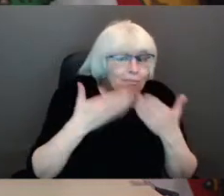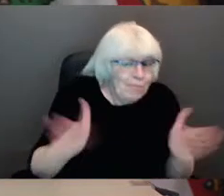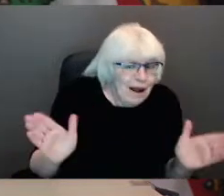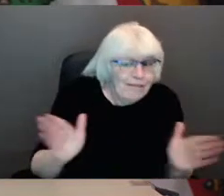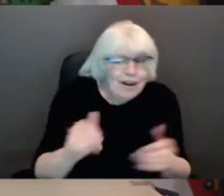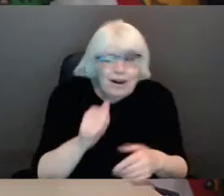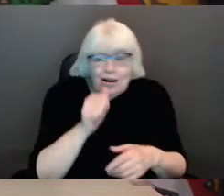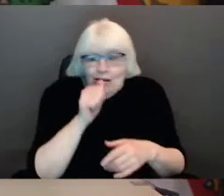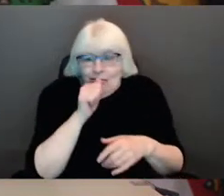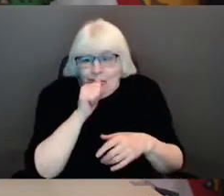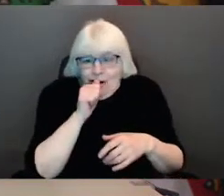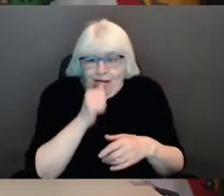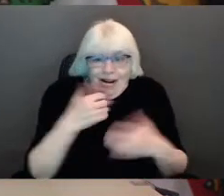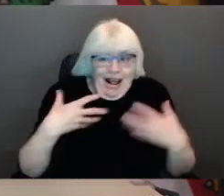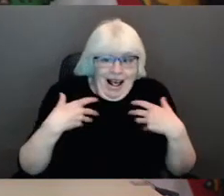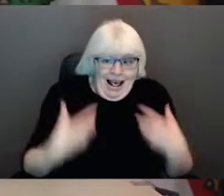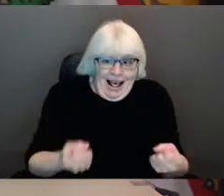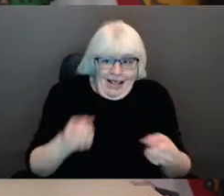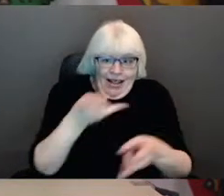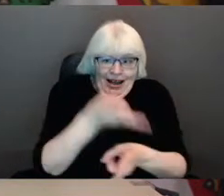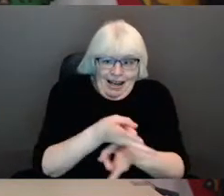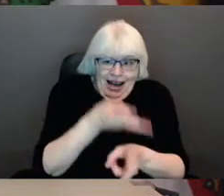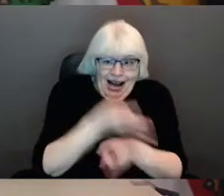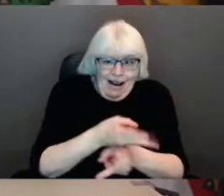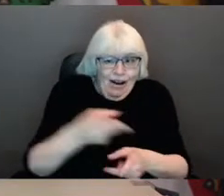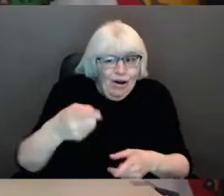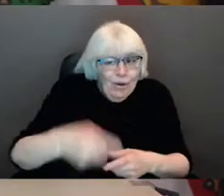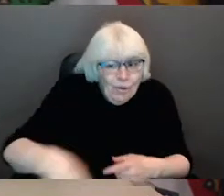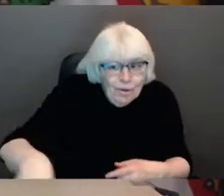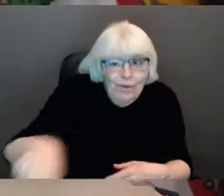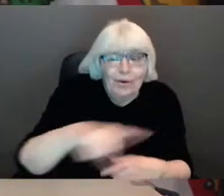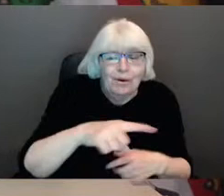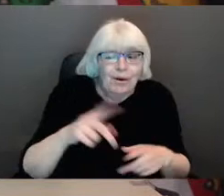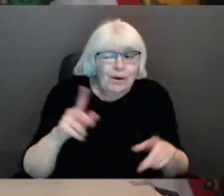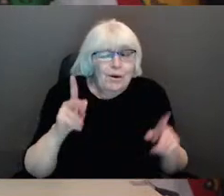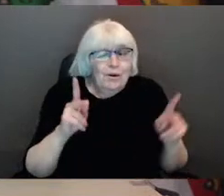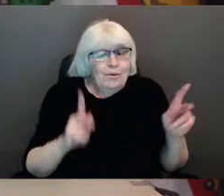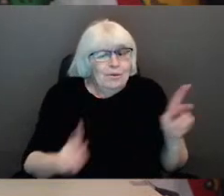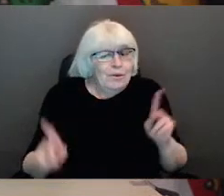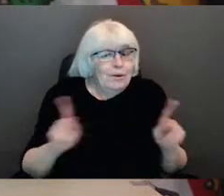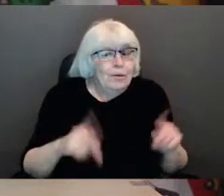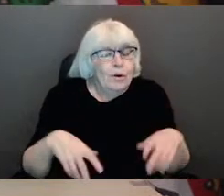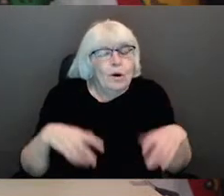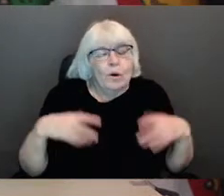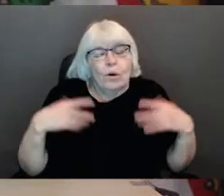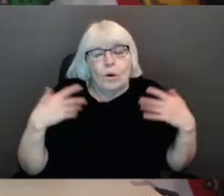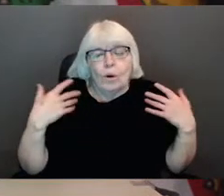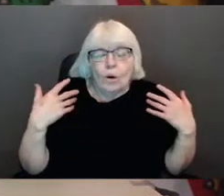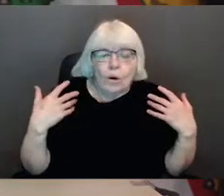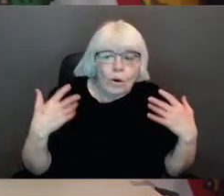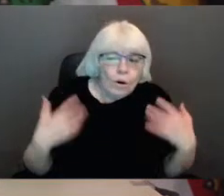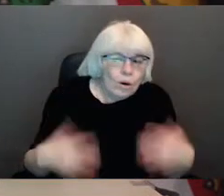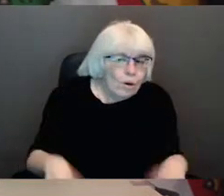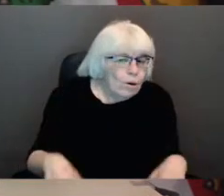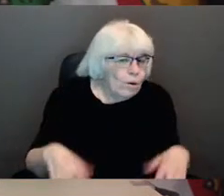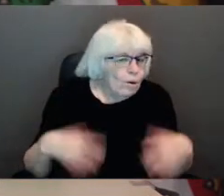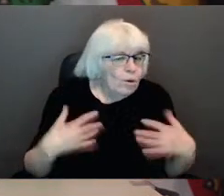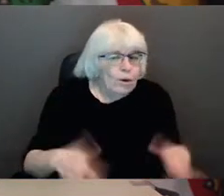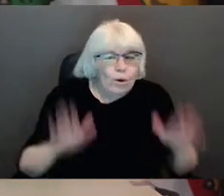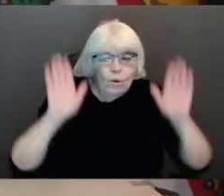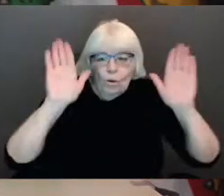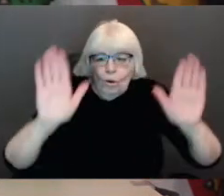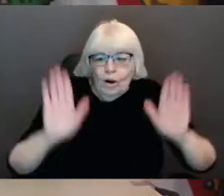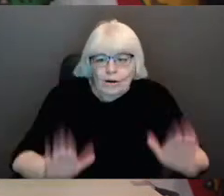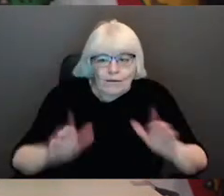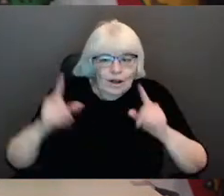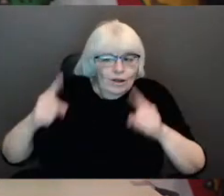These individuals, it should be said in no short order, have been incredible over these last 23 months, and these last